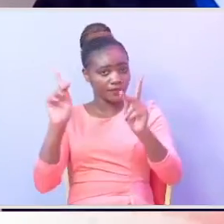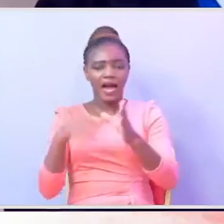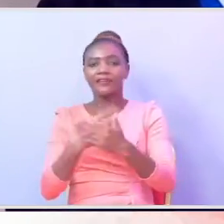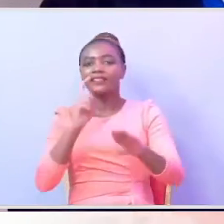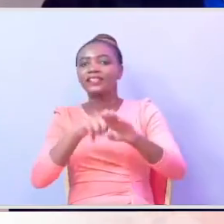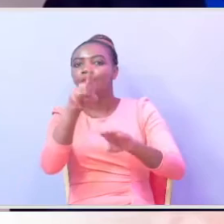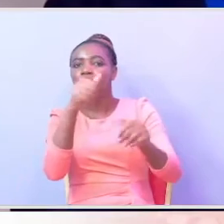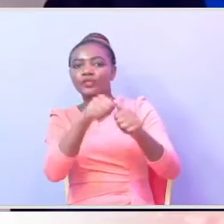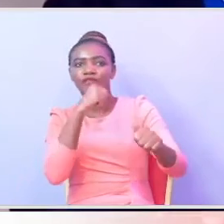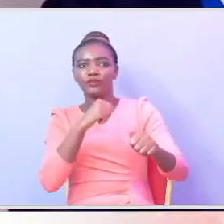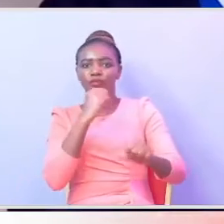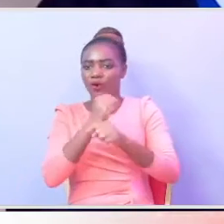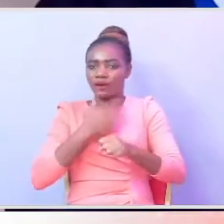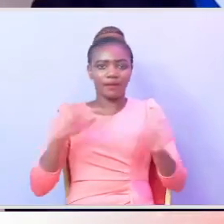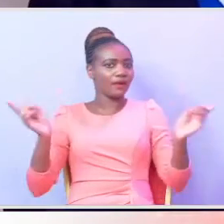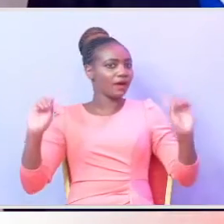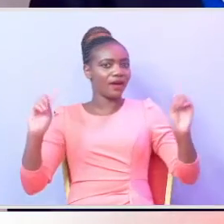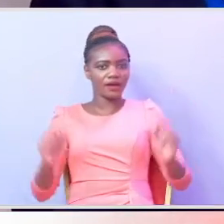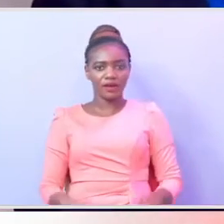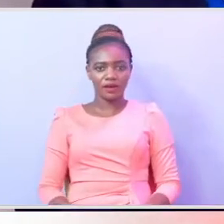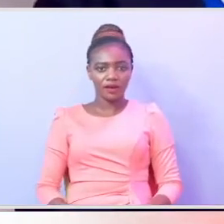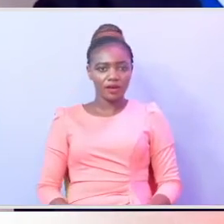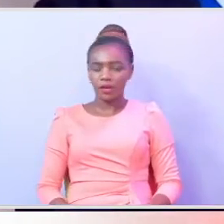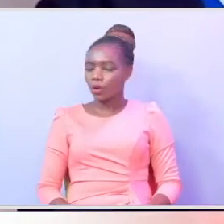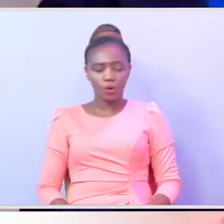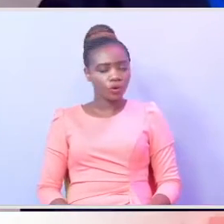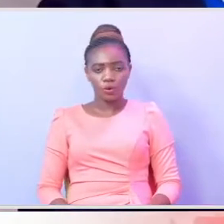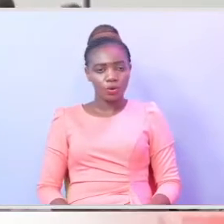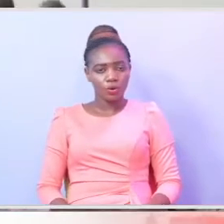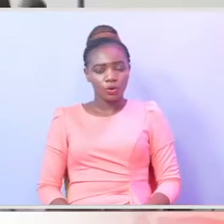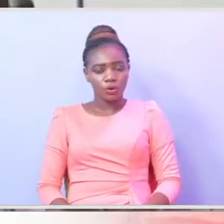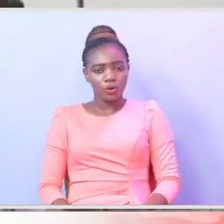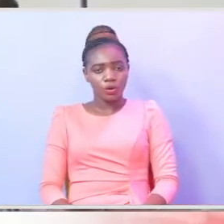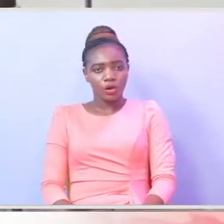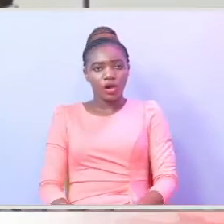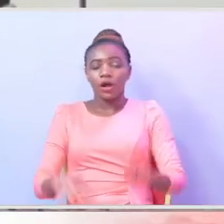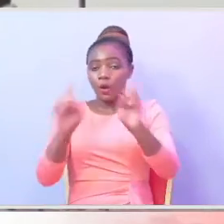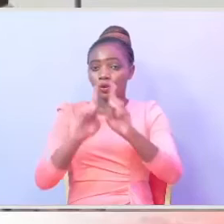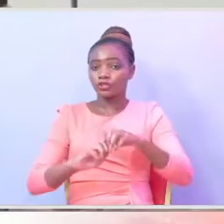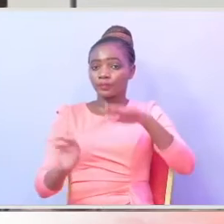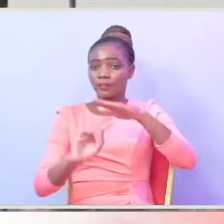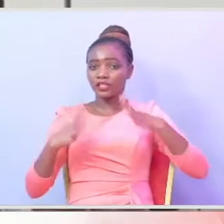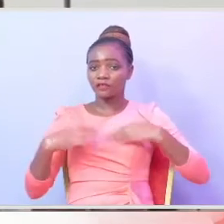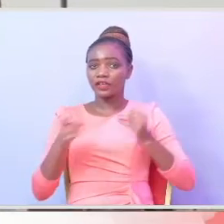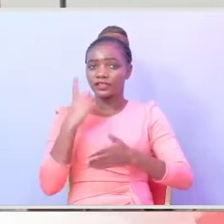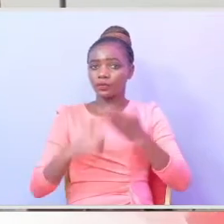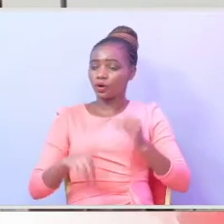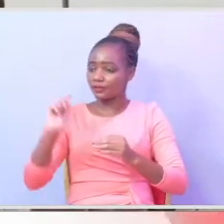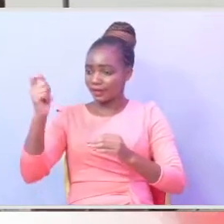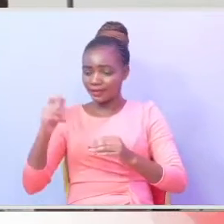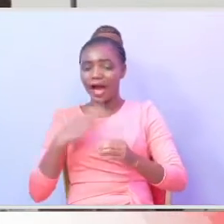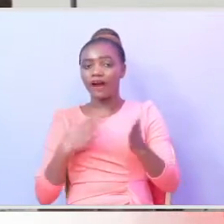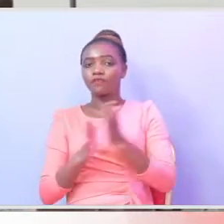Ukikataa, iyo siyo kazi yangu. Iyo siyo kazi yangu. According to the ministry, Kenya has over